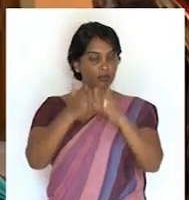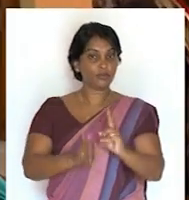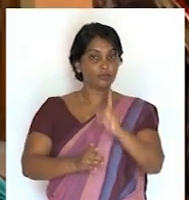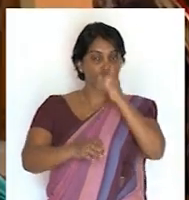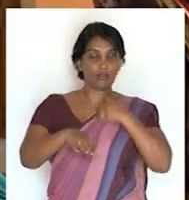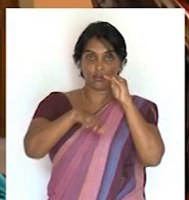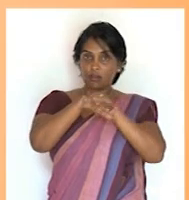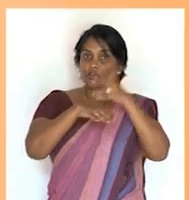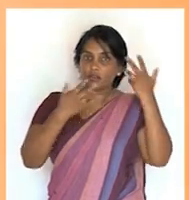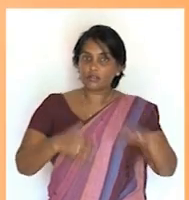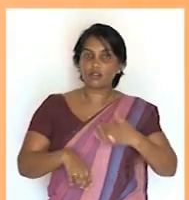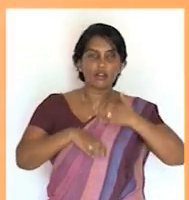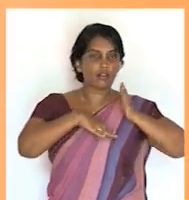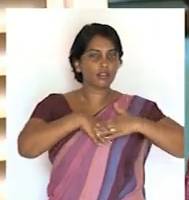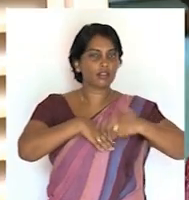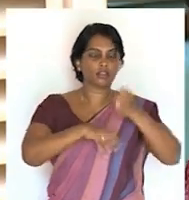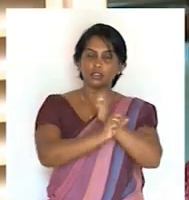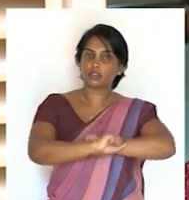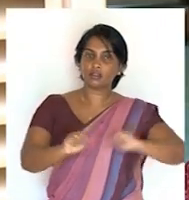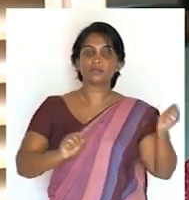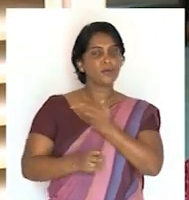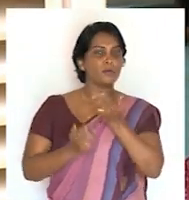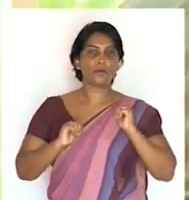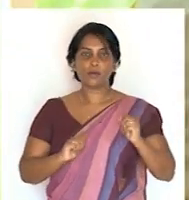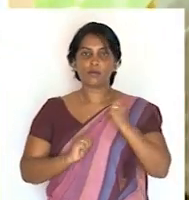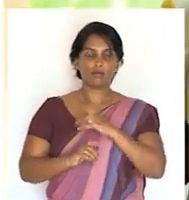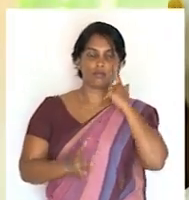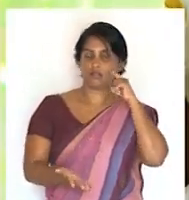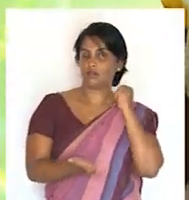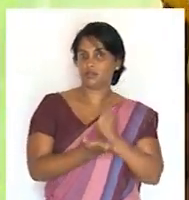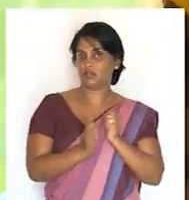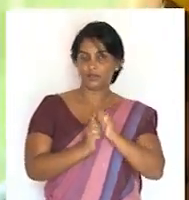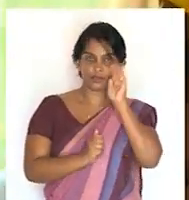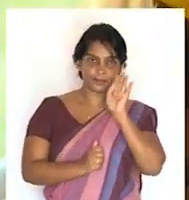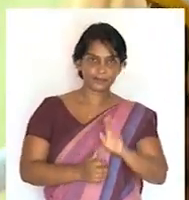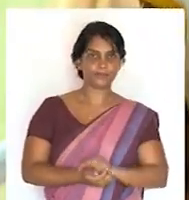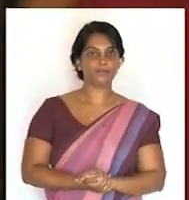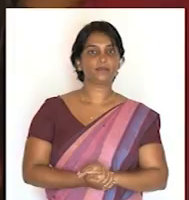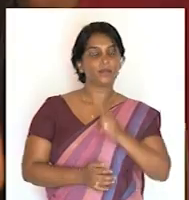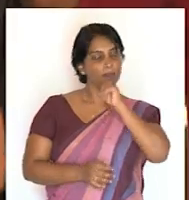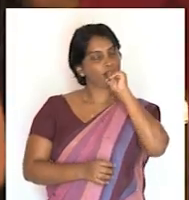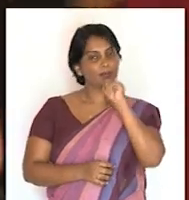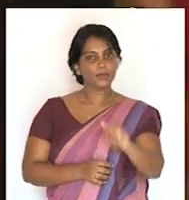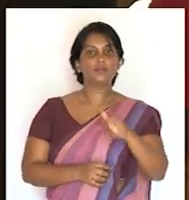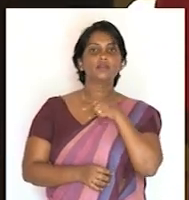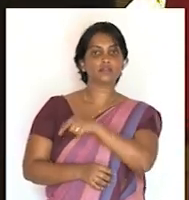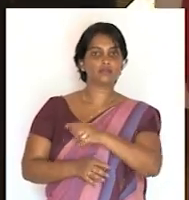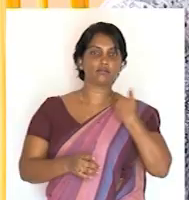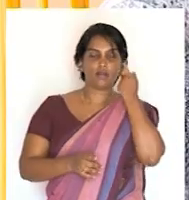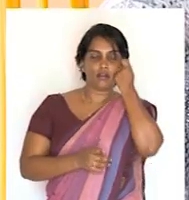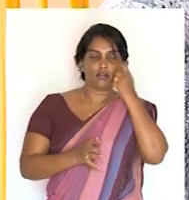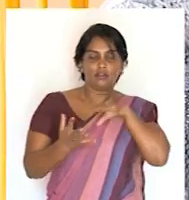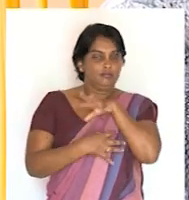The parents experience a great discomfort, a state of shock, just after knowing that the child